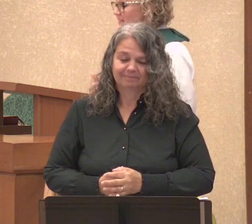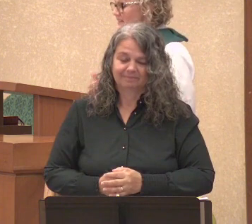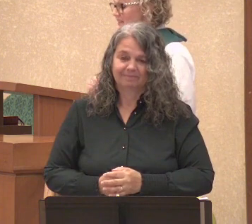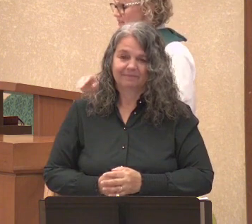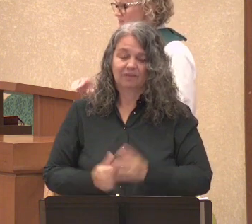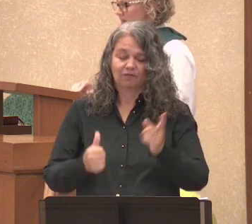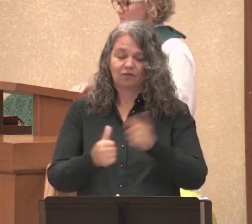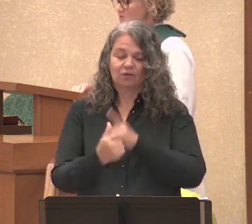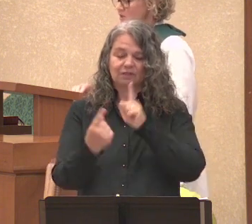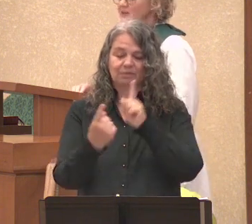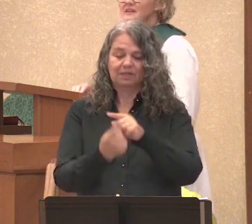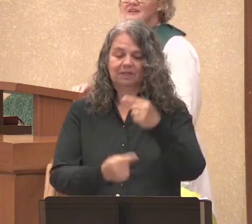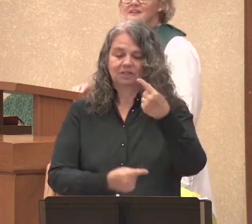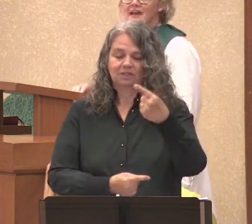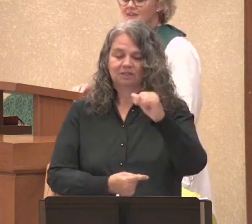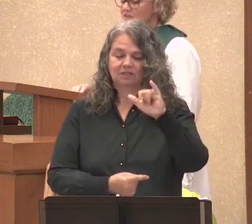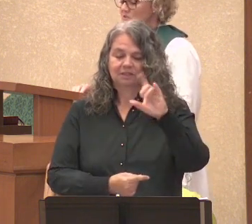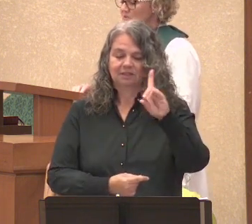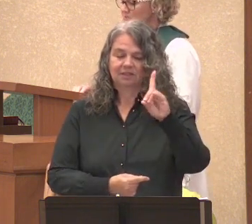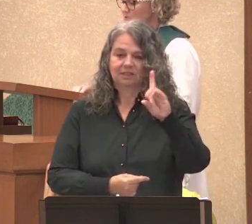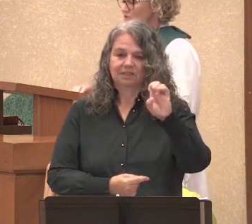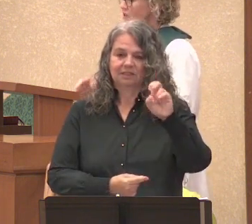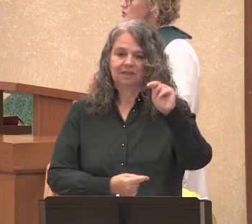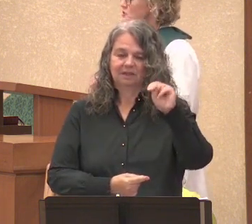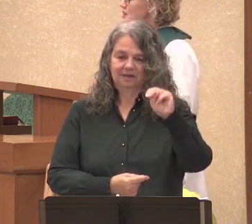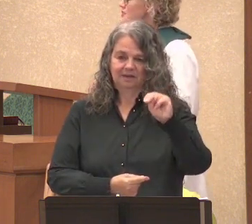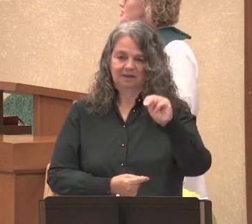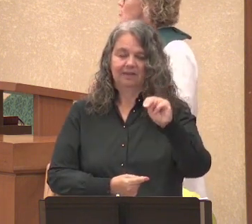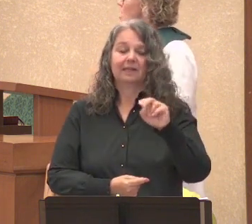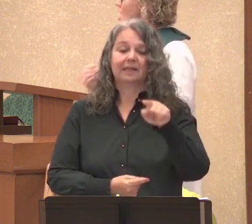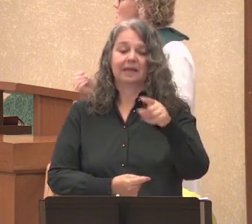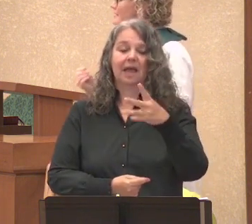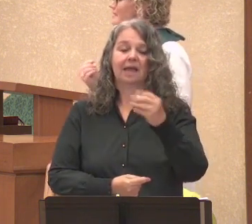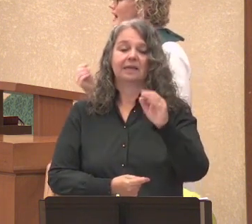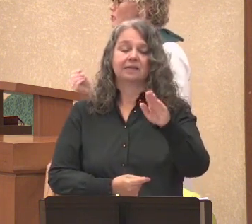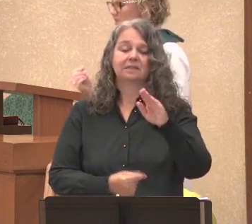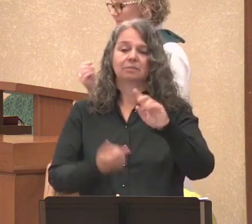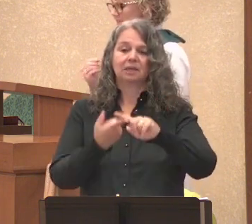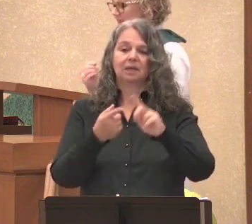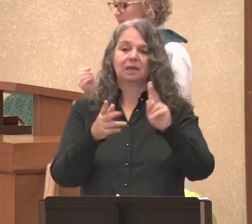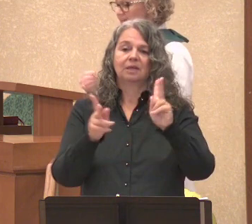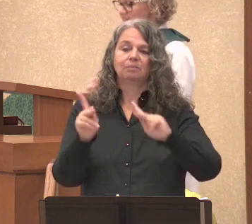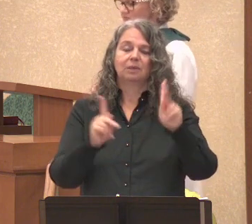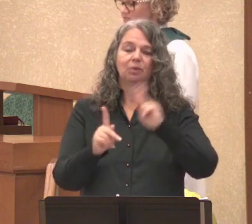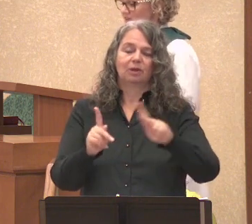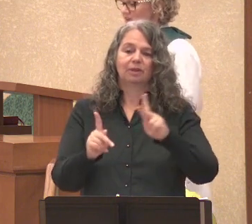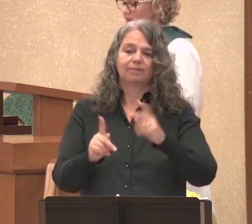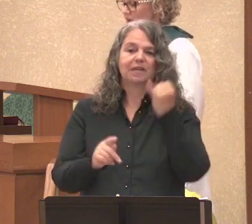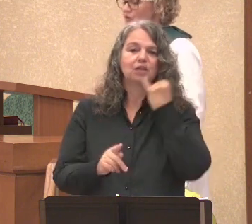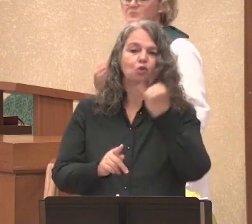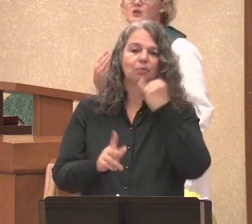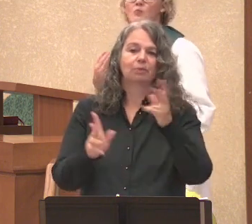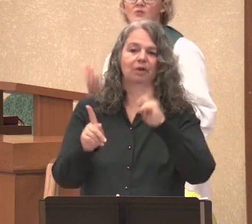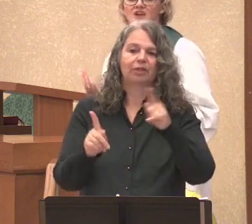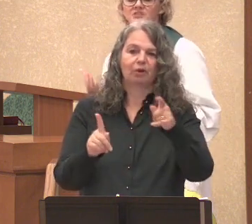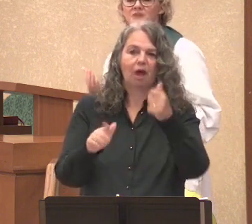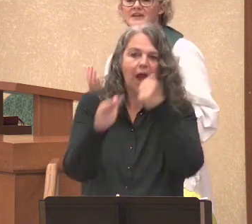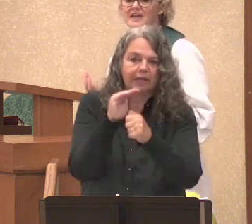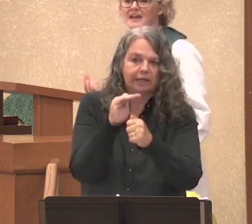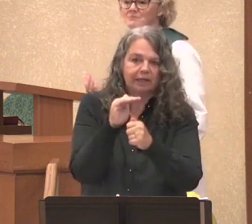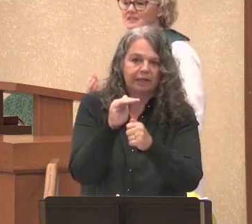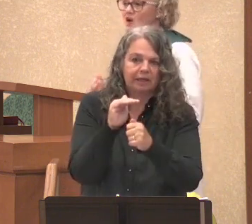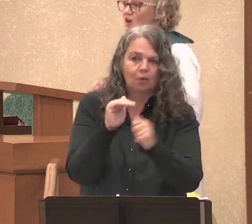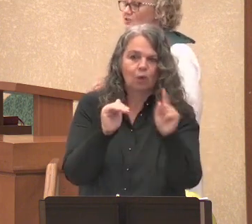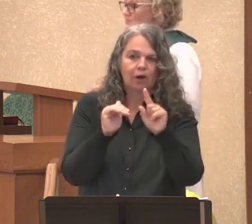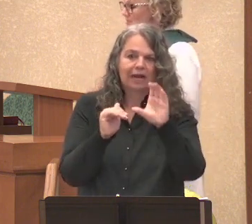first meet Gideon in the Bible, he and his people, the Israelites, are hiding out in caves. They're being oppressed by